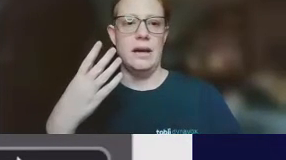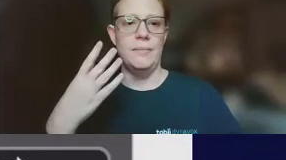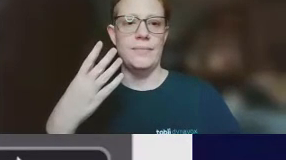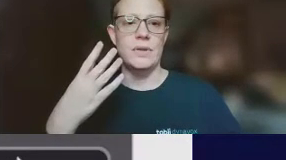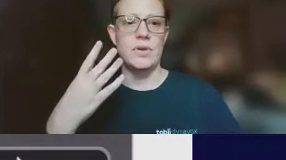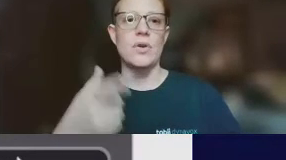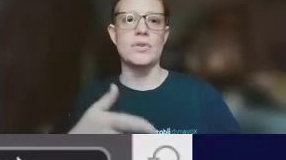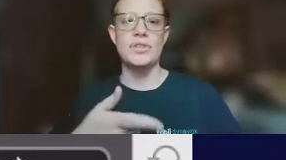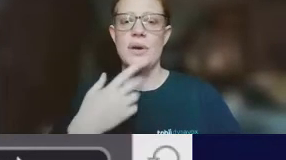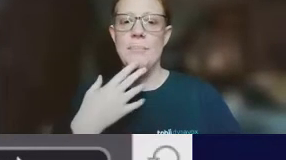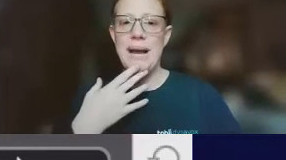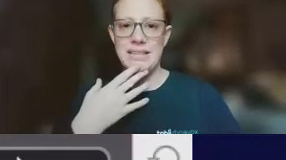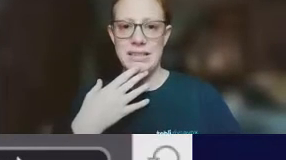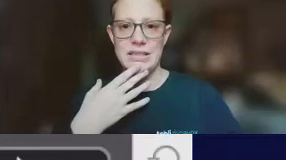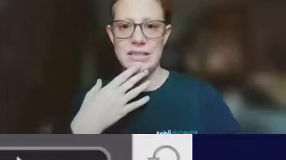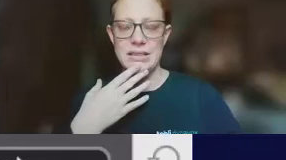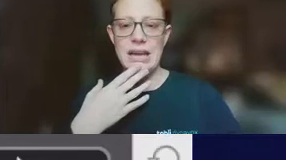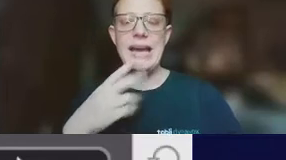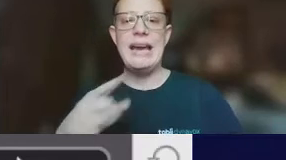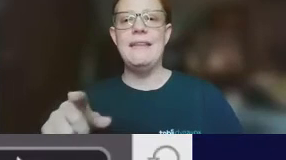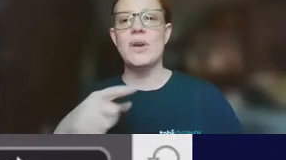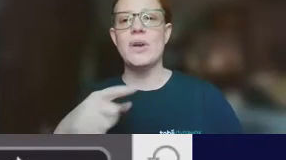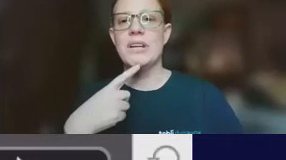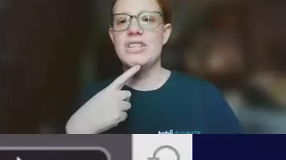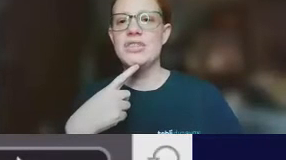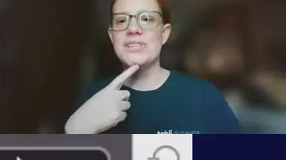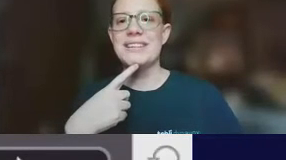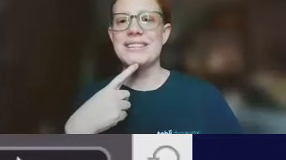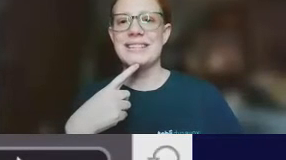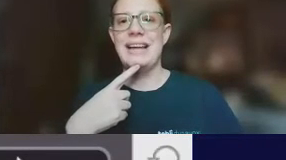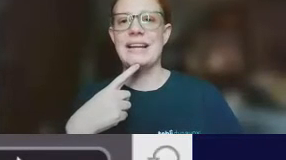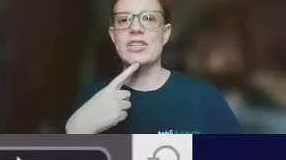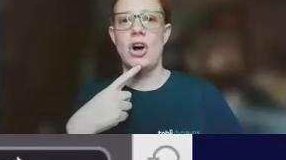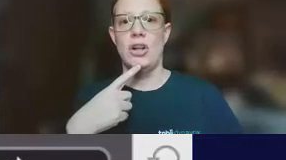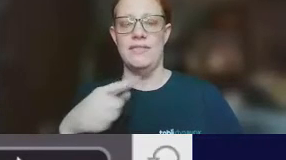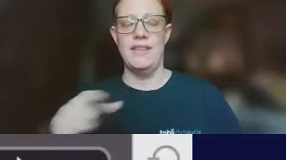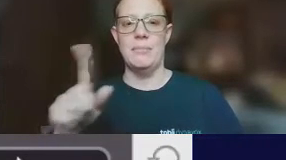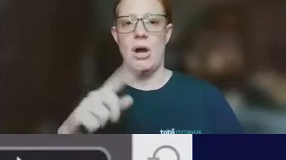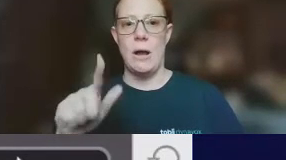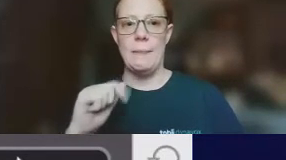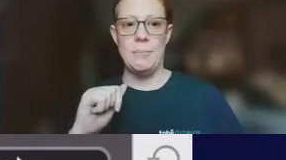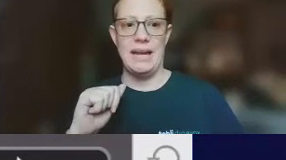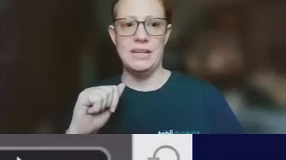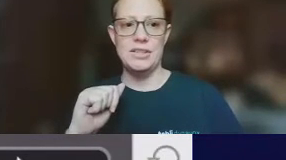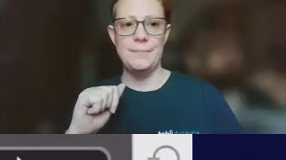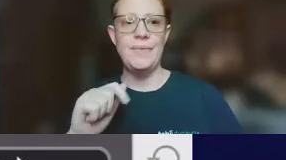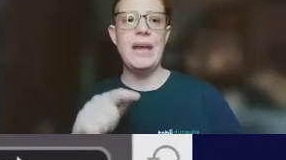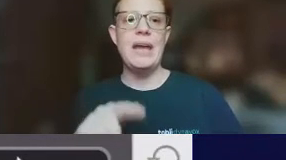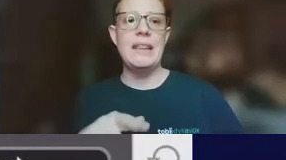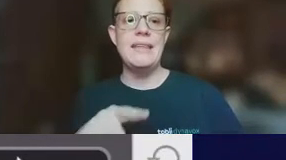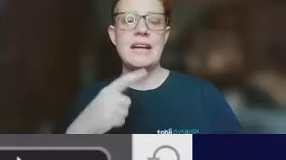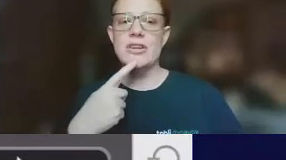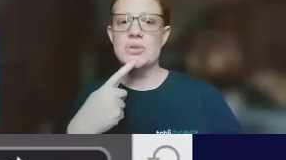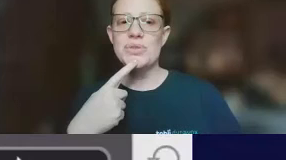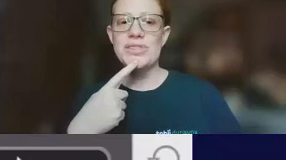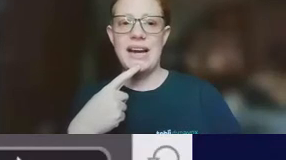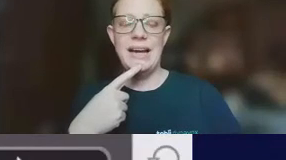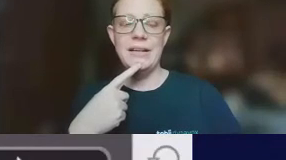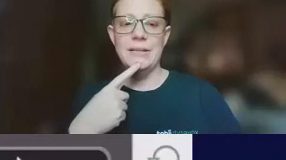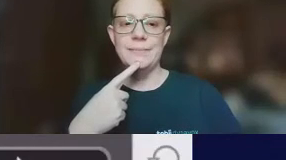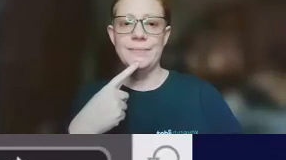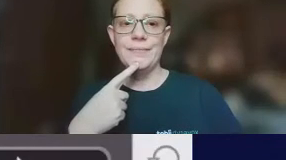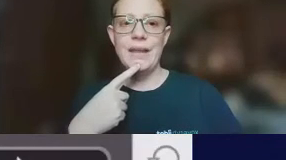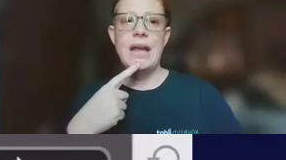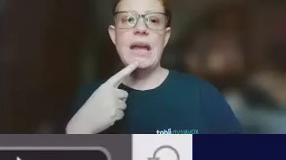can go to the buttons. And then what I'm going to do is select all of them on the page. Then I go to